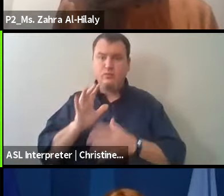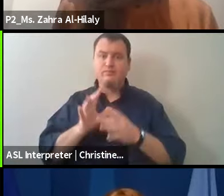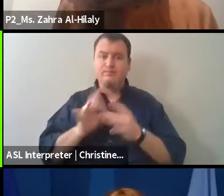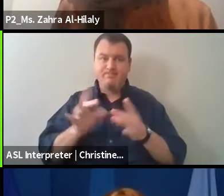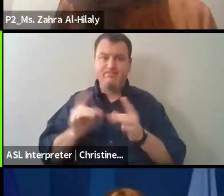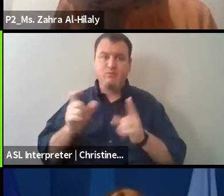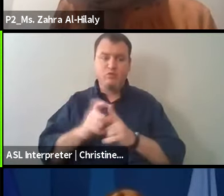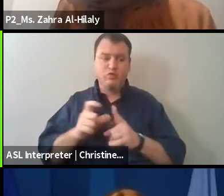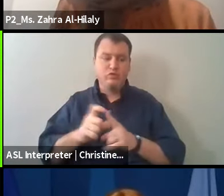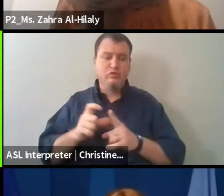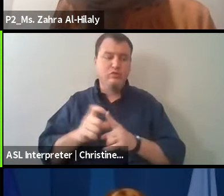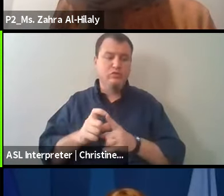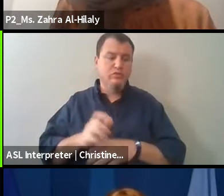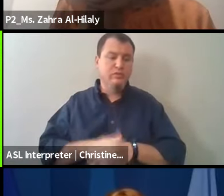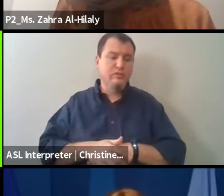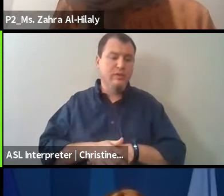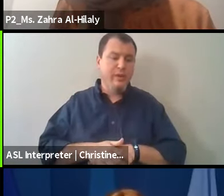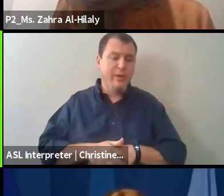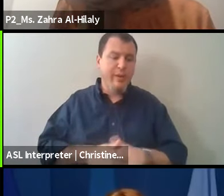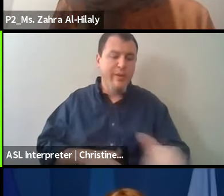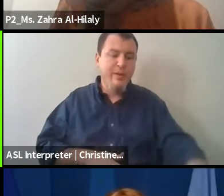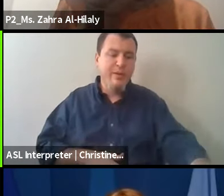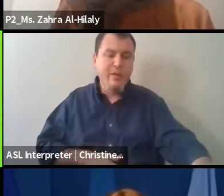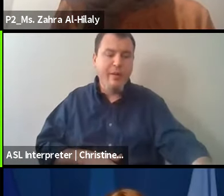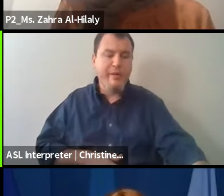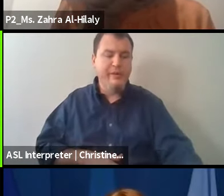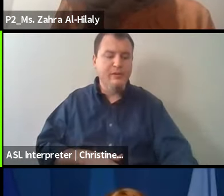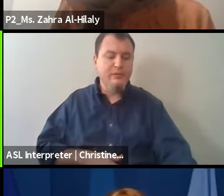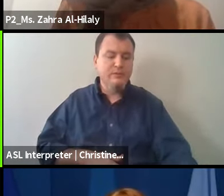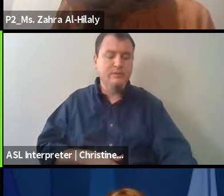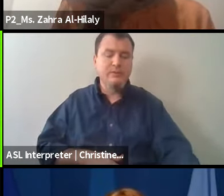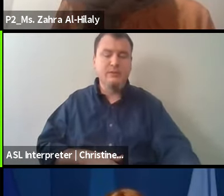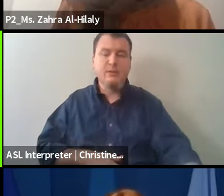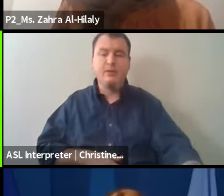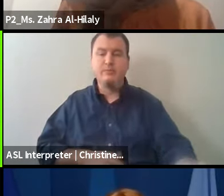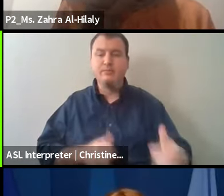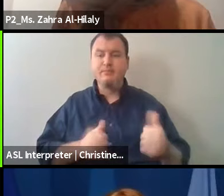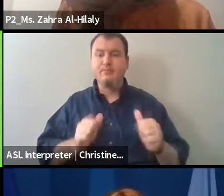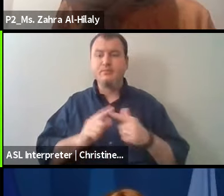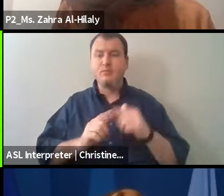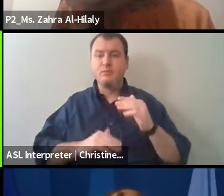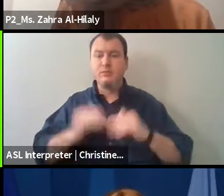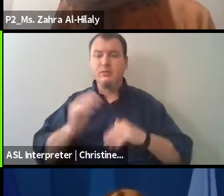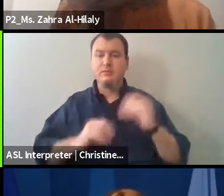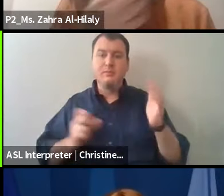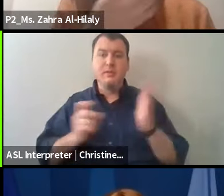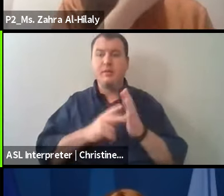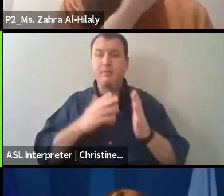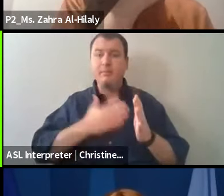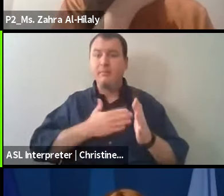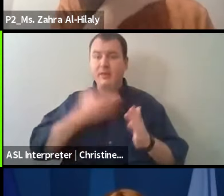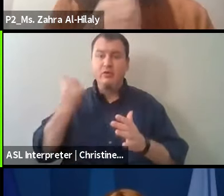words, and let's seek to build back better and inclusively.